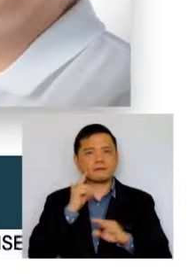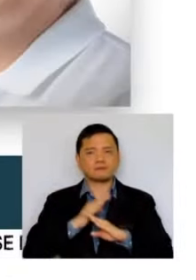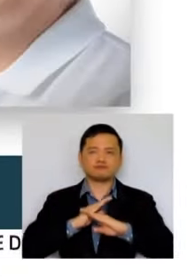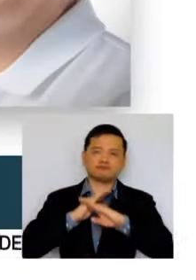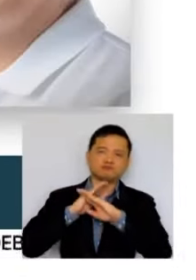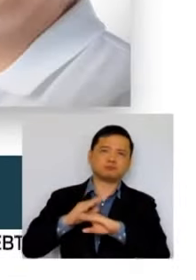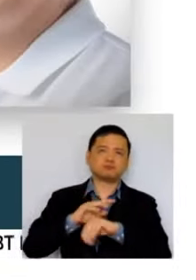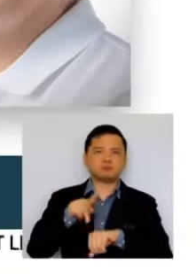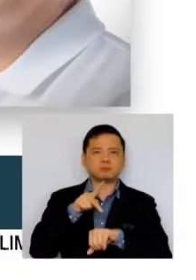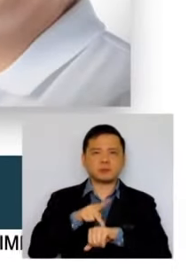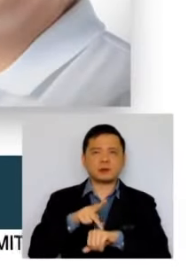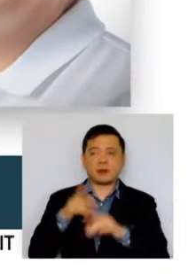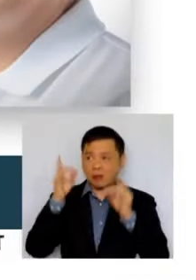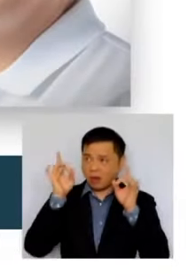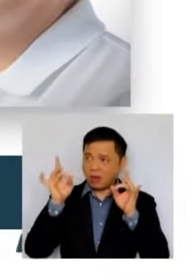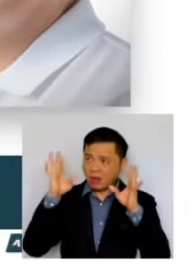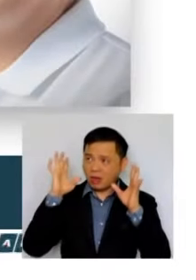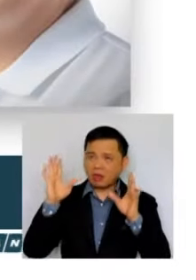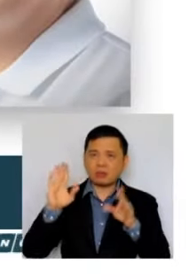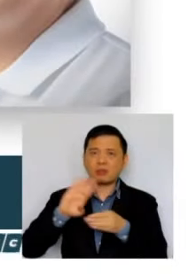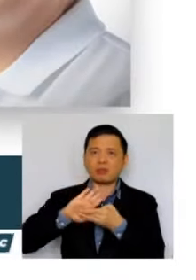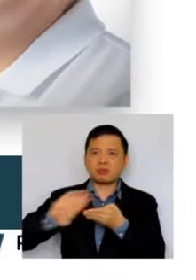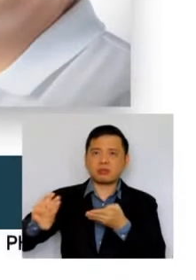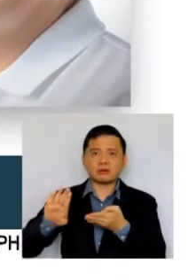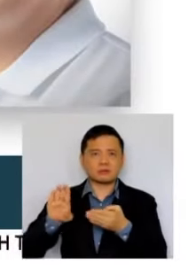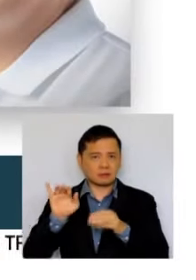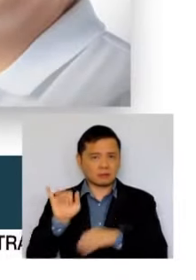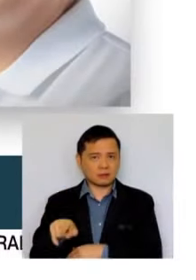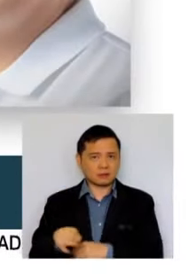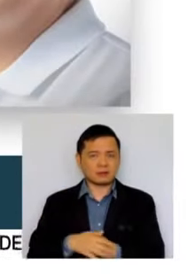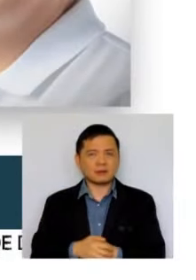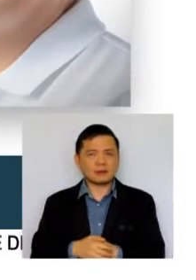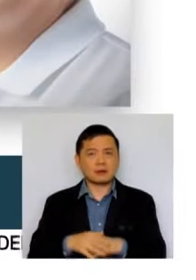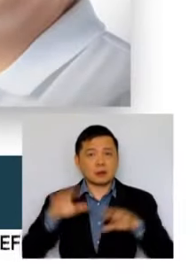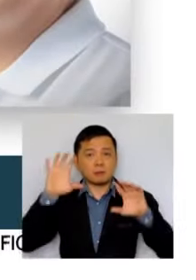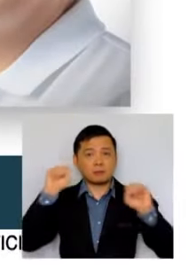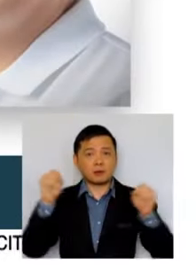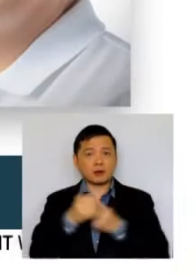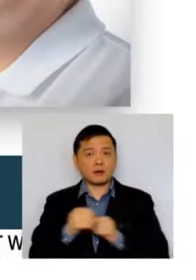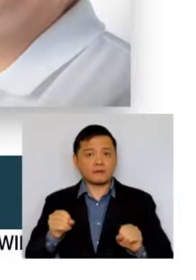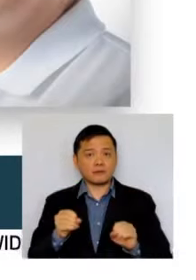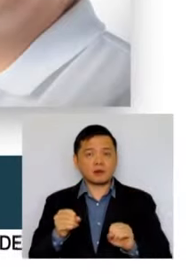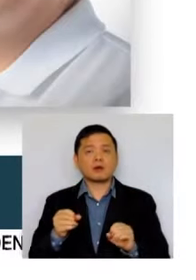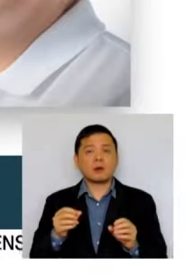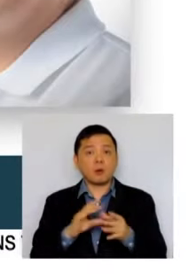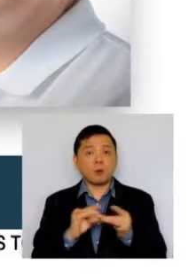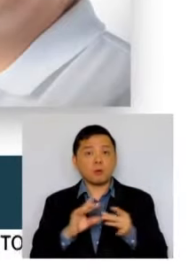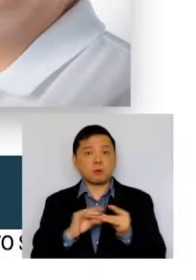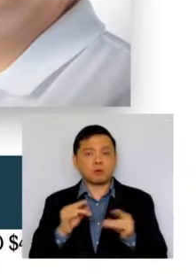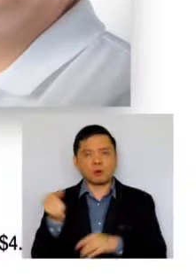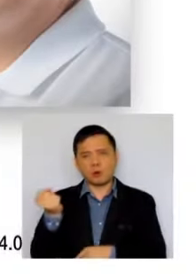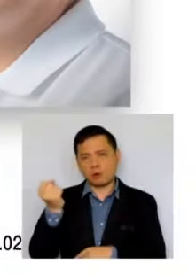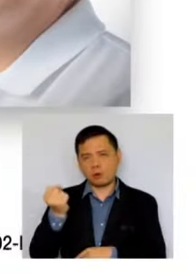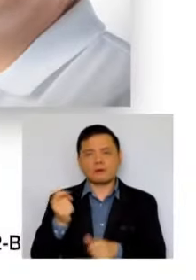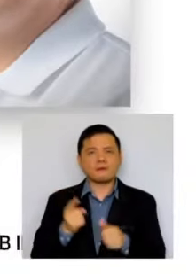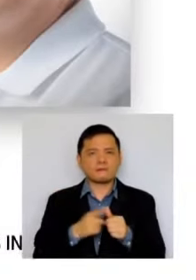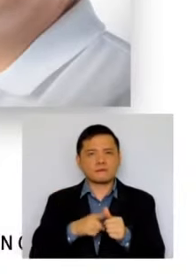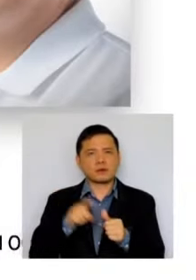for Malacañang, it's withholding comment until it gets its hands on the full document.